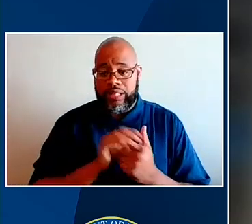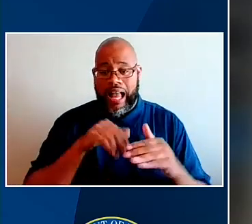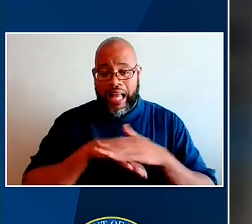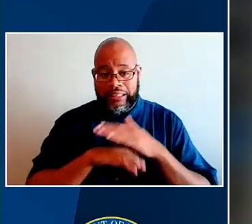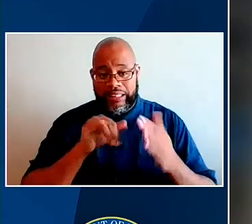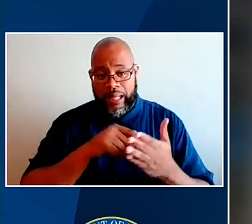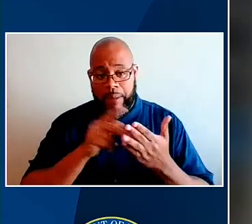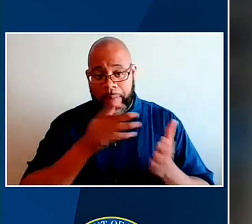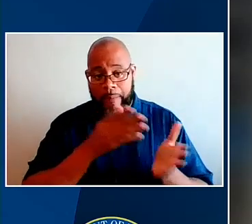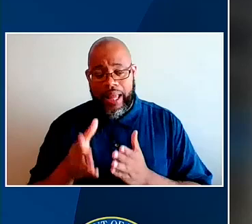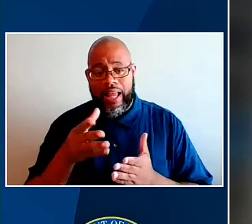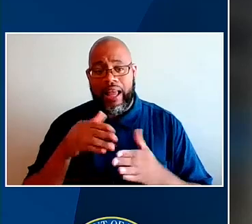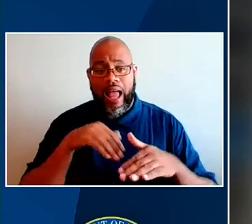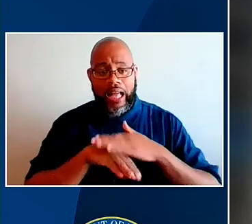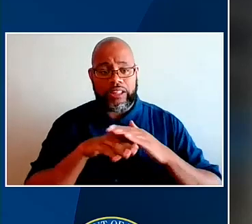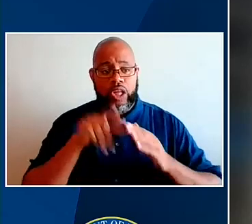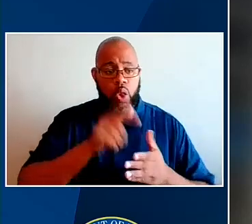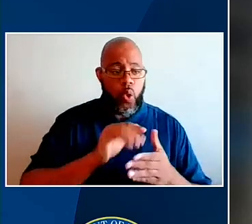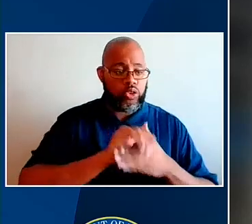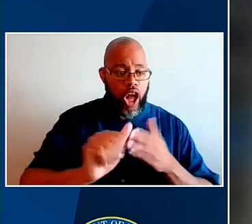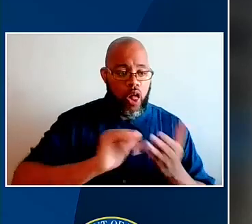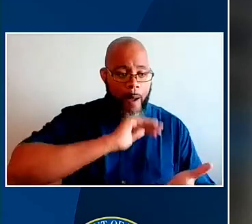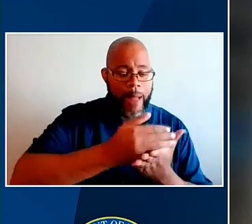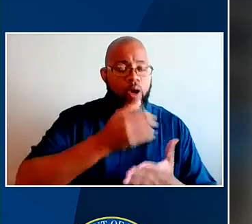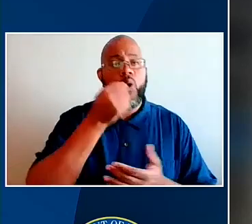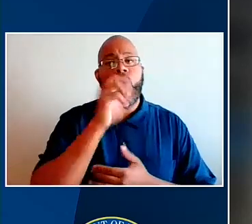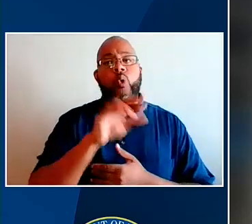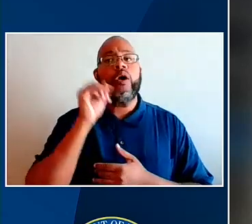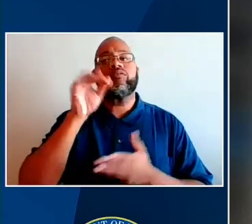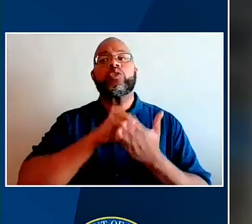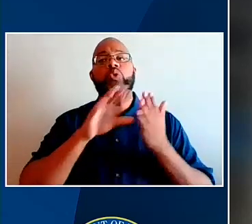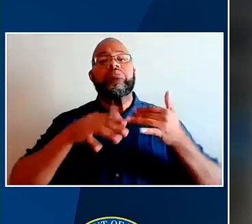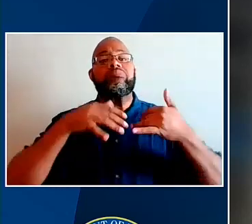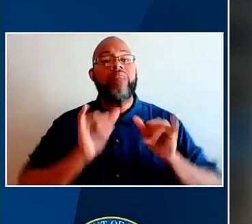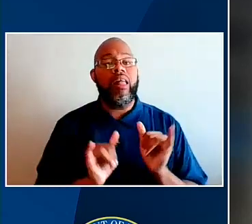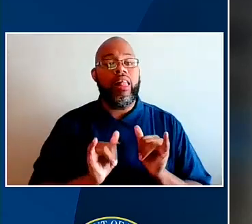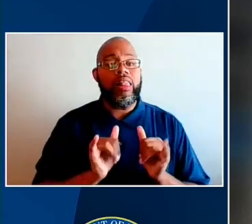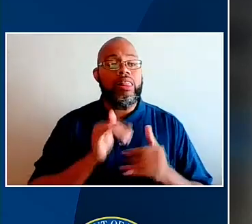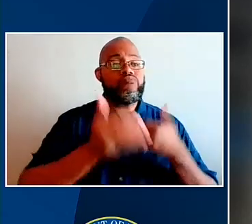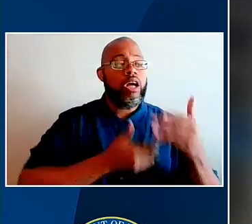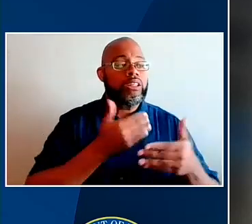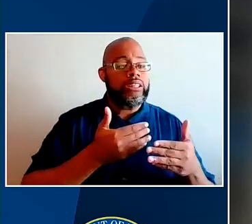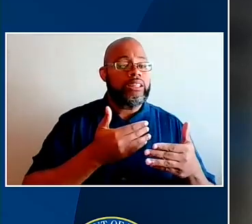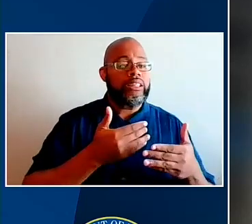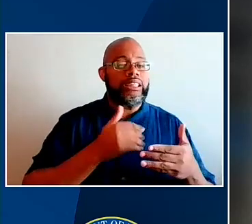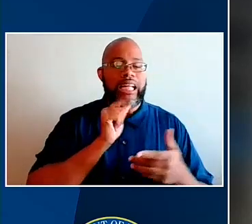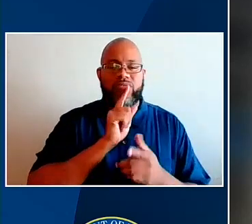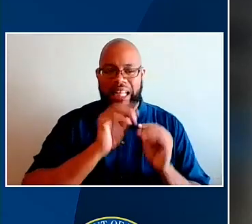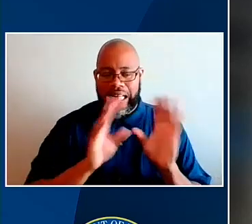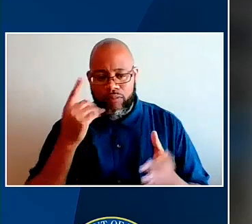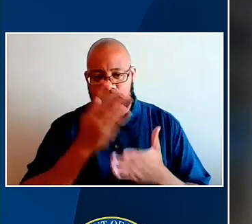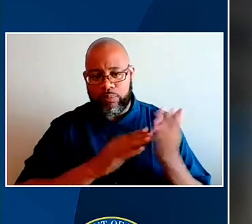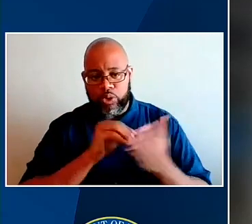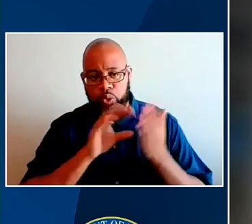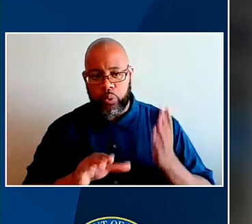these plans and accessing low dollar amounts, or if students still, if the process still isn't really clear for